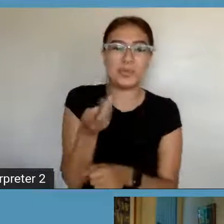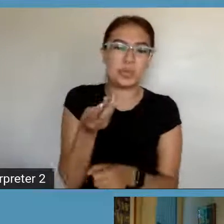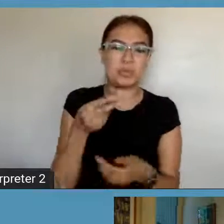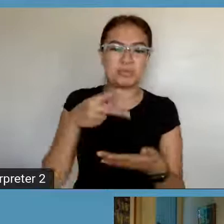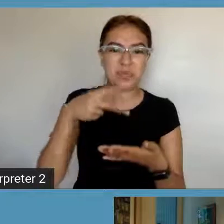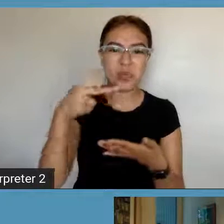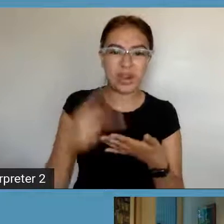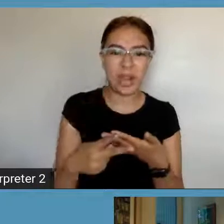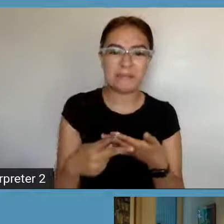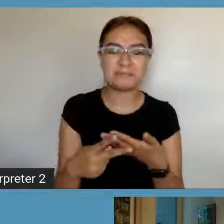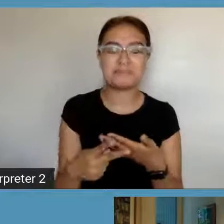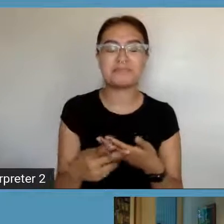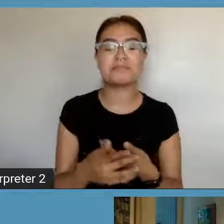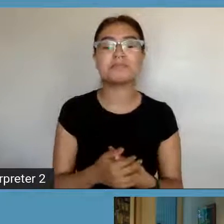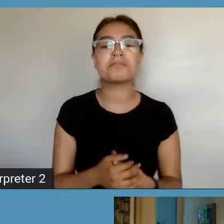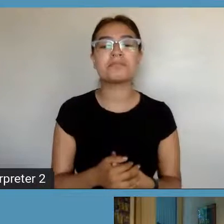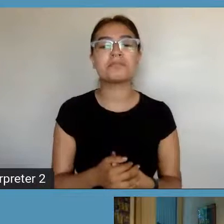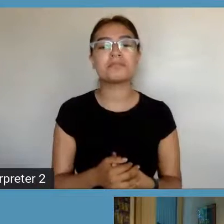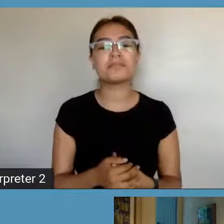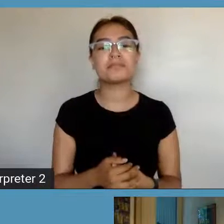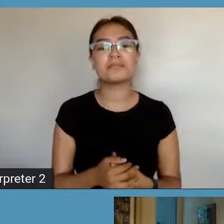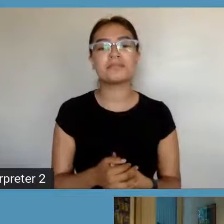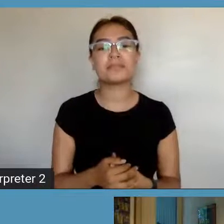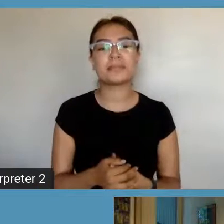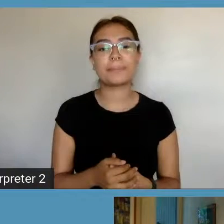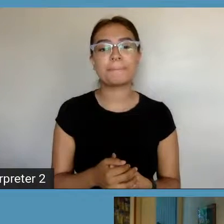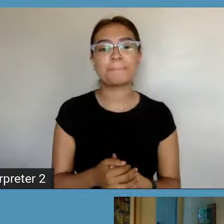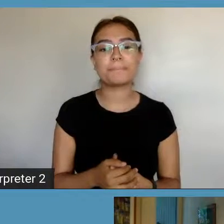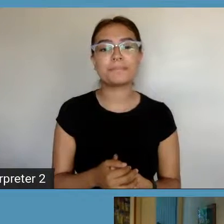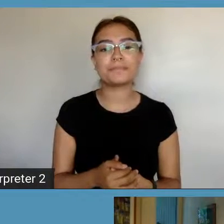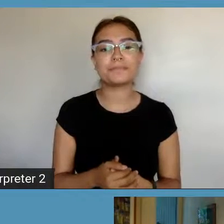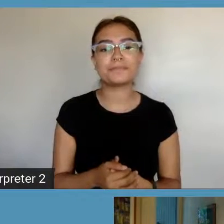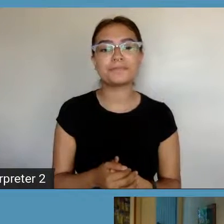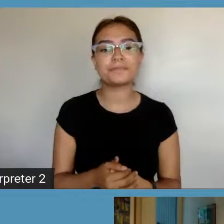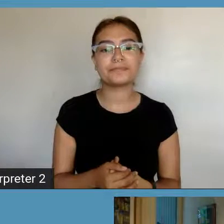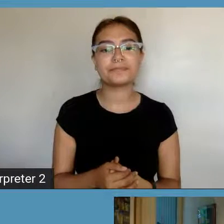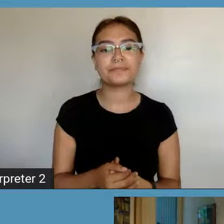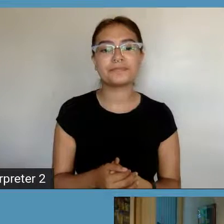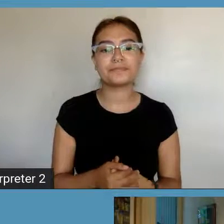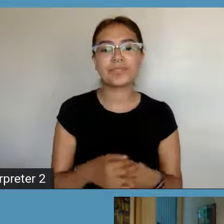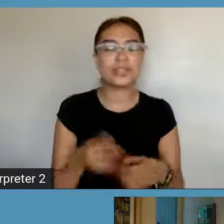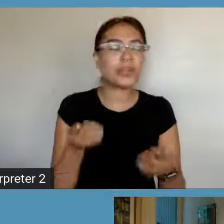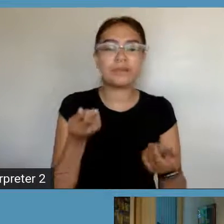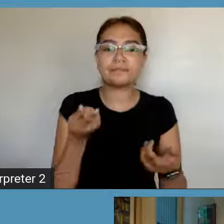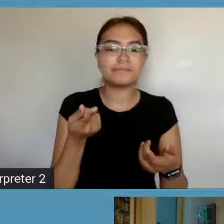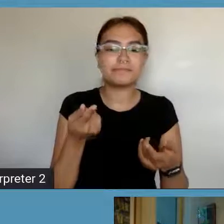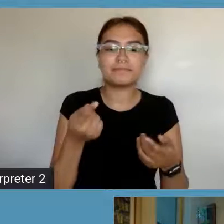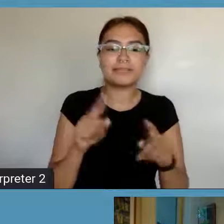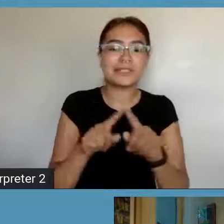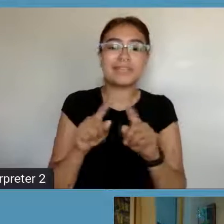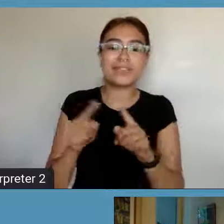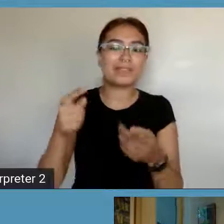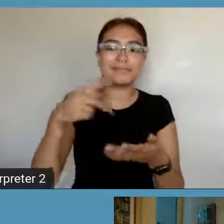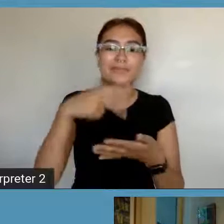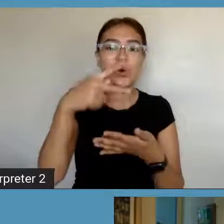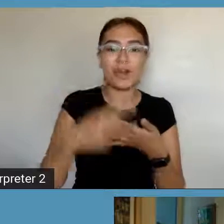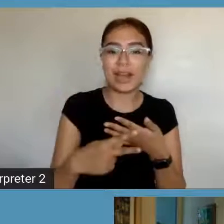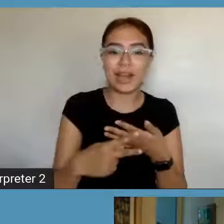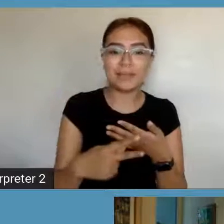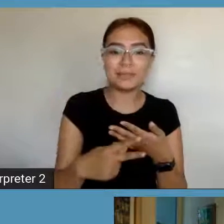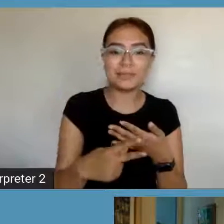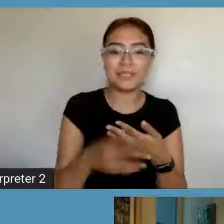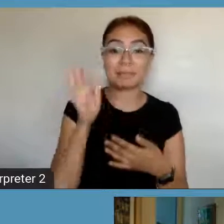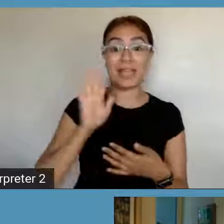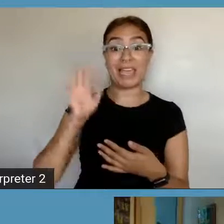It and Archive Space and Content DM, which is, you know, now a dinosaur. Back then,